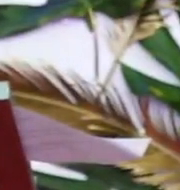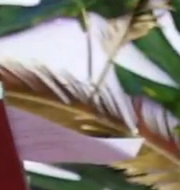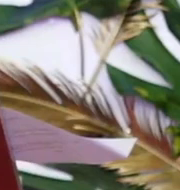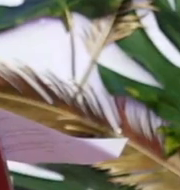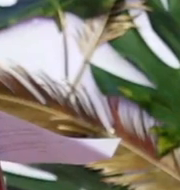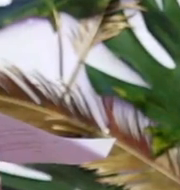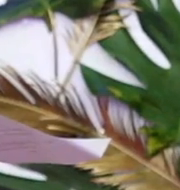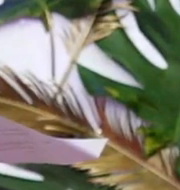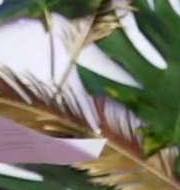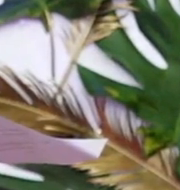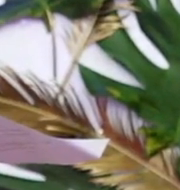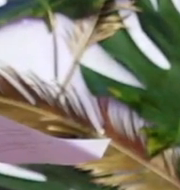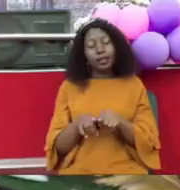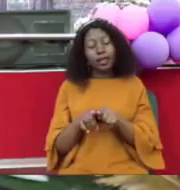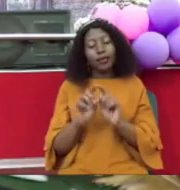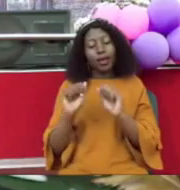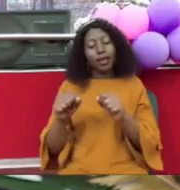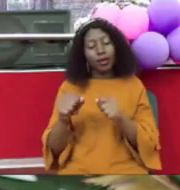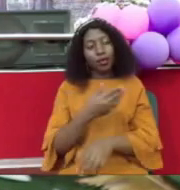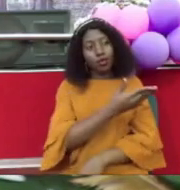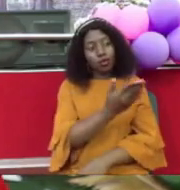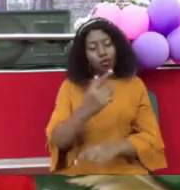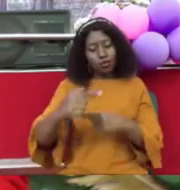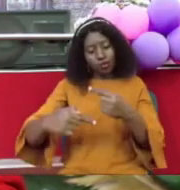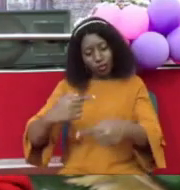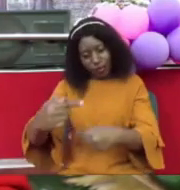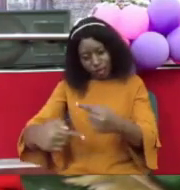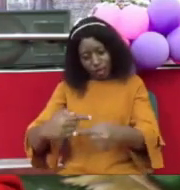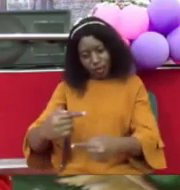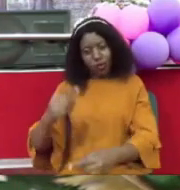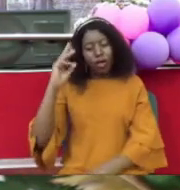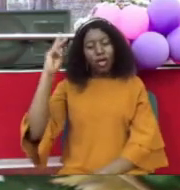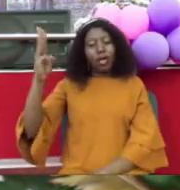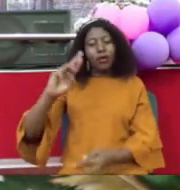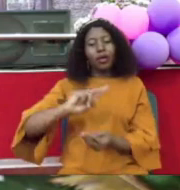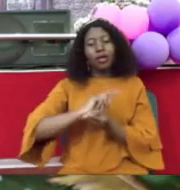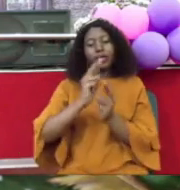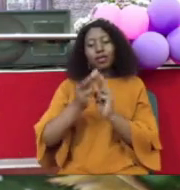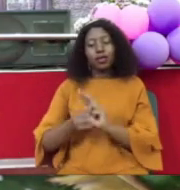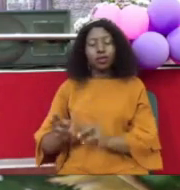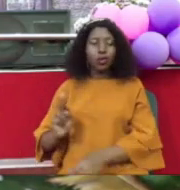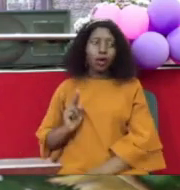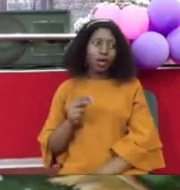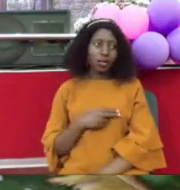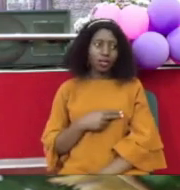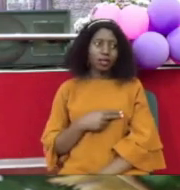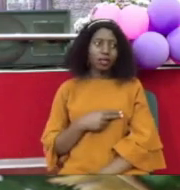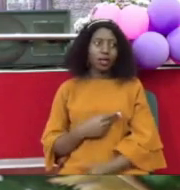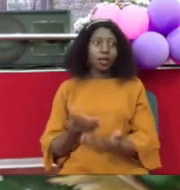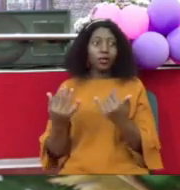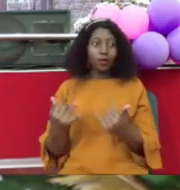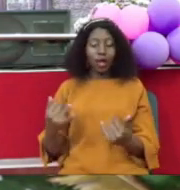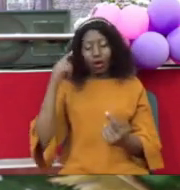will enable us to go on. Atatuwezesha kuendelea. He will restore us. Ataturejesha. So our purpose,